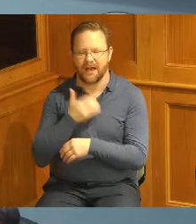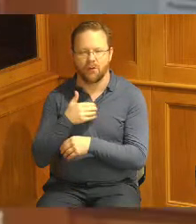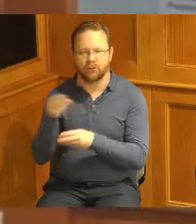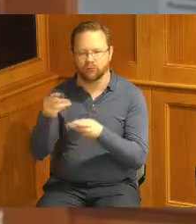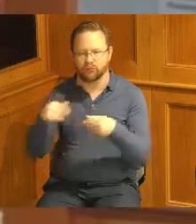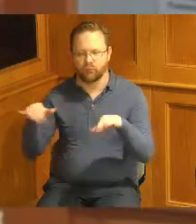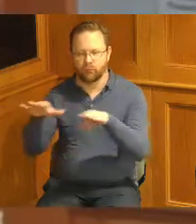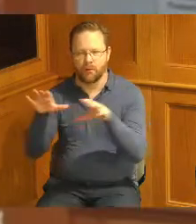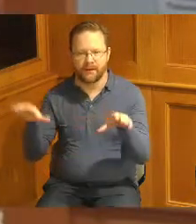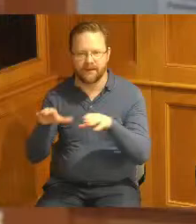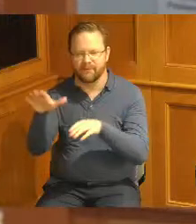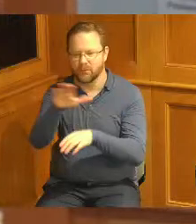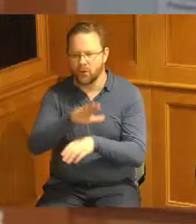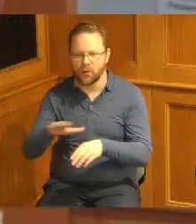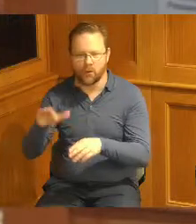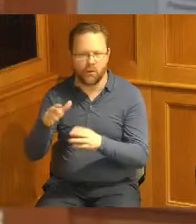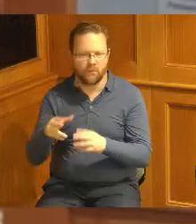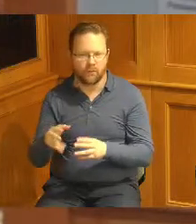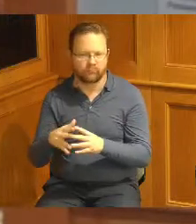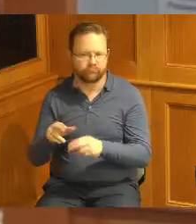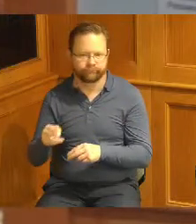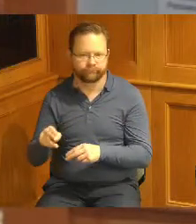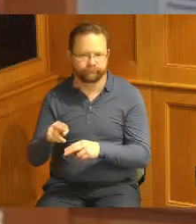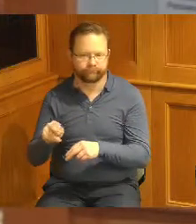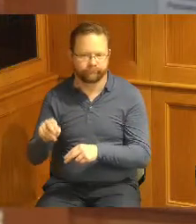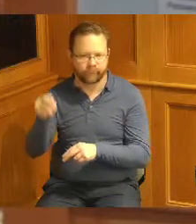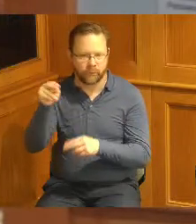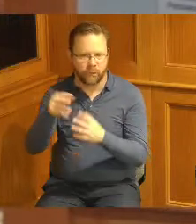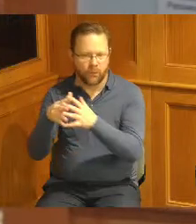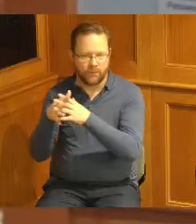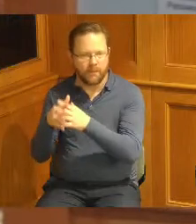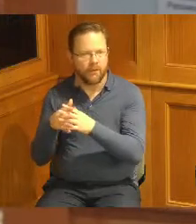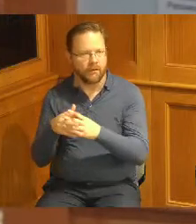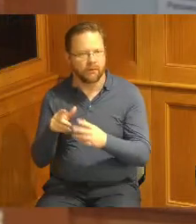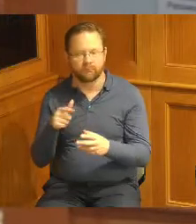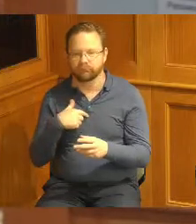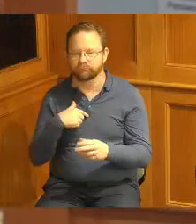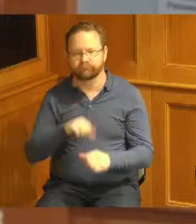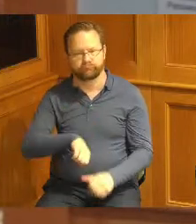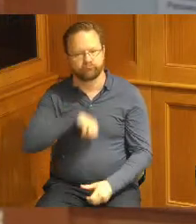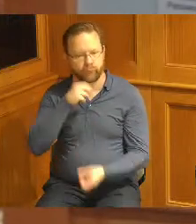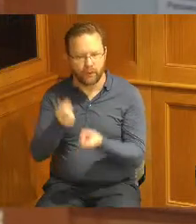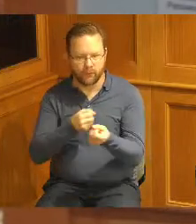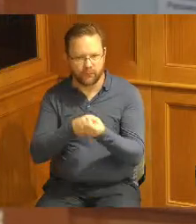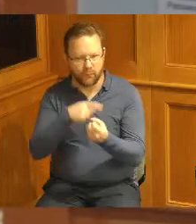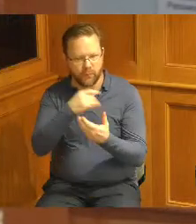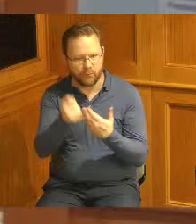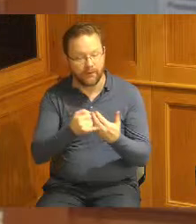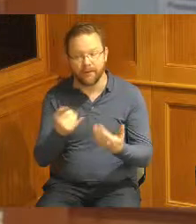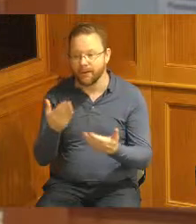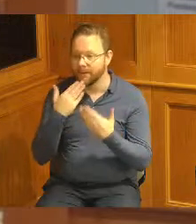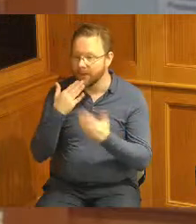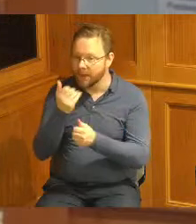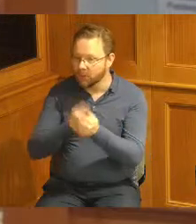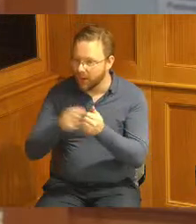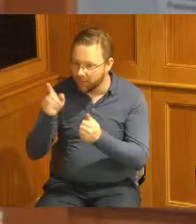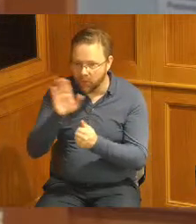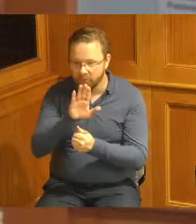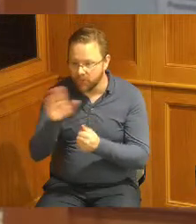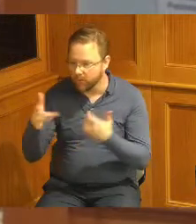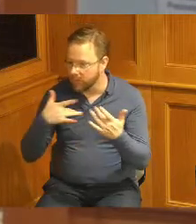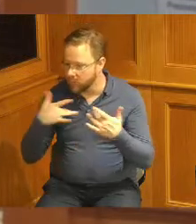my privilege to support this project. I'd like to start off today and thank everyone for their concern and their well wishes for our team in